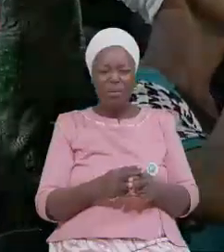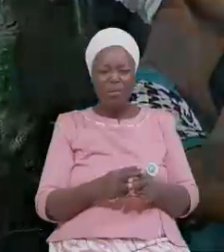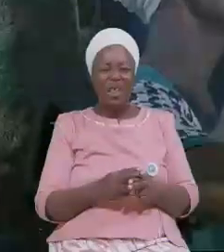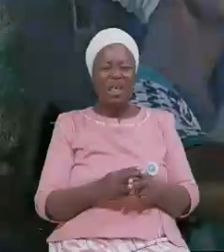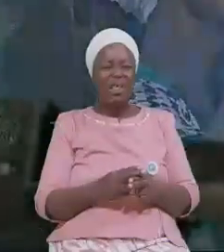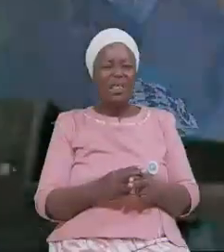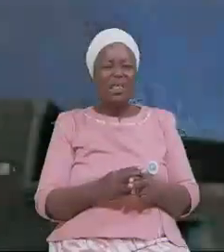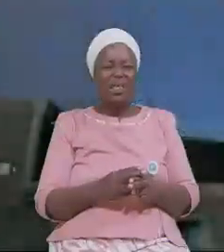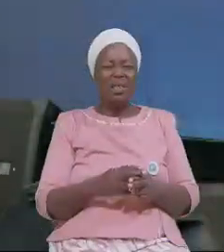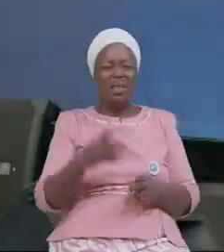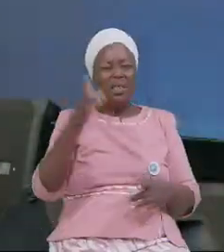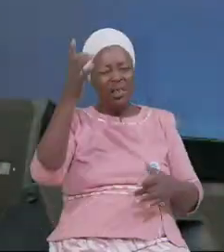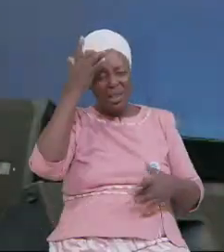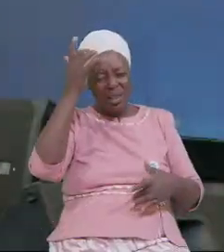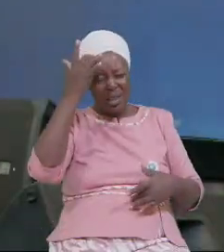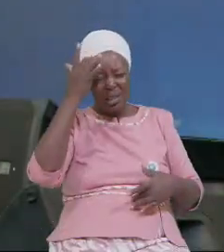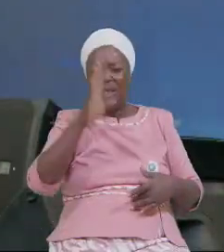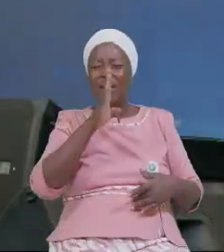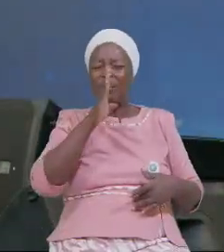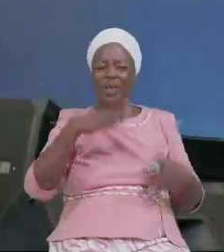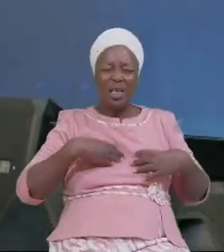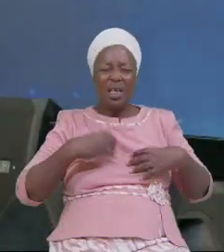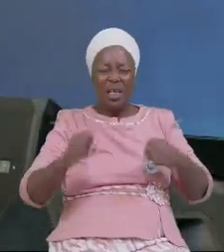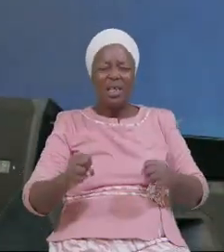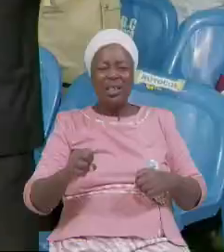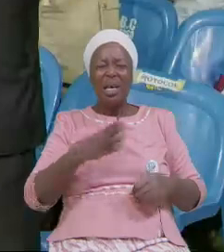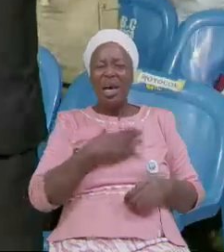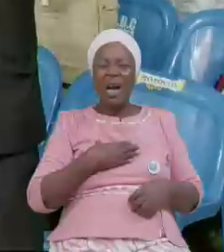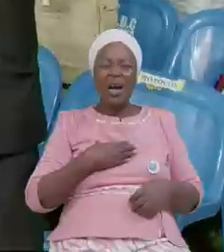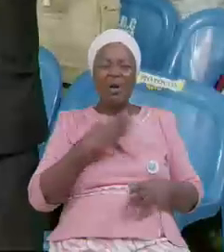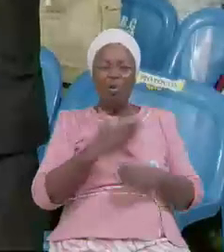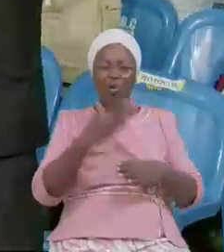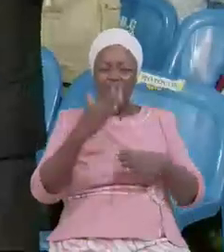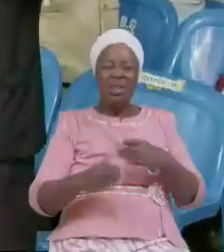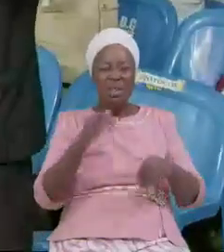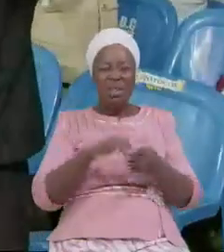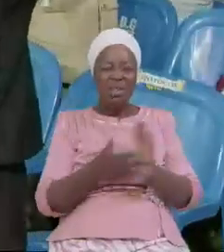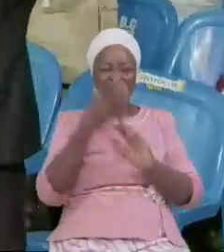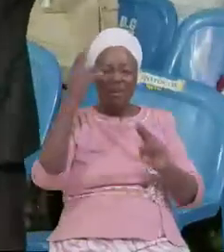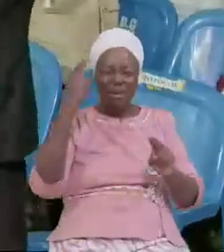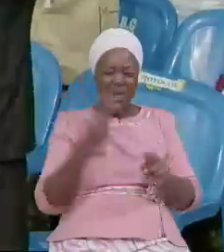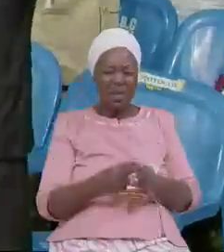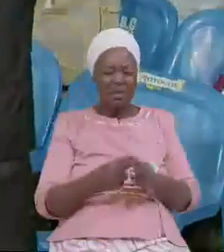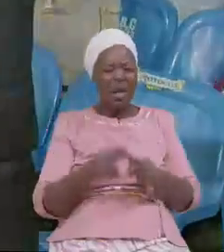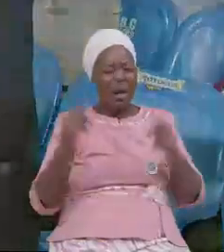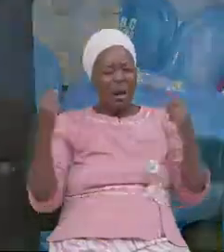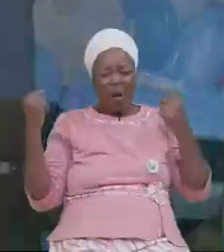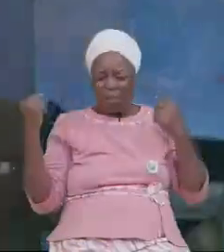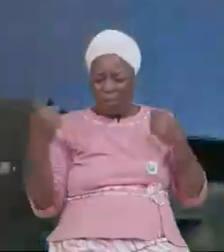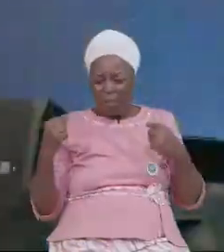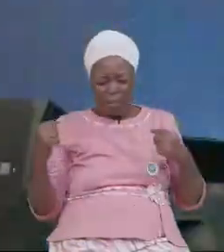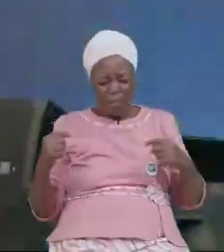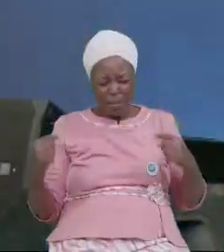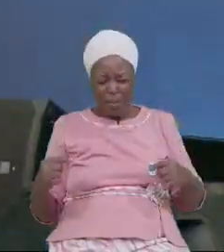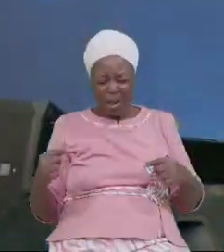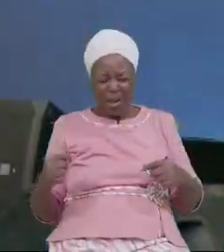Disease be cured in Jesus' name. Pain vanish